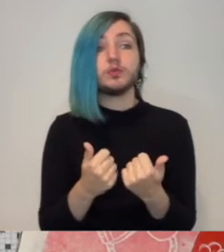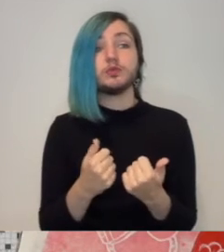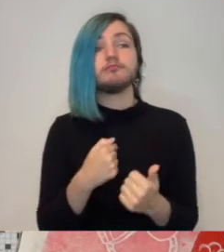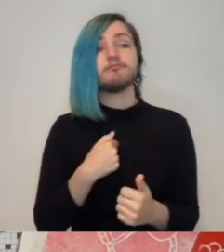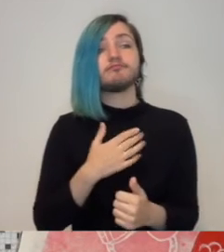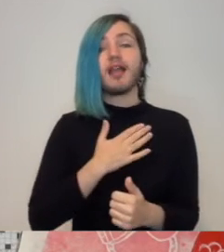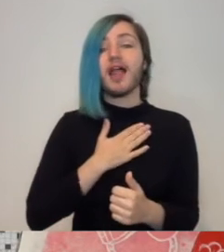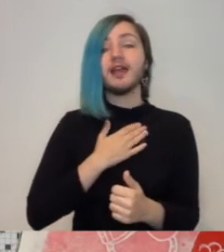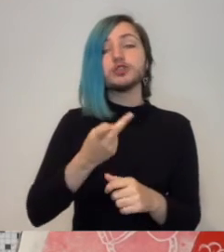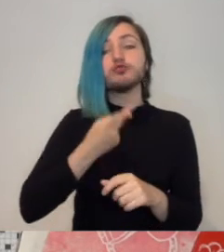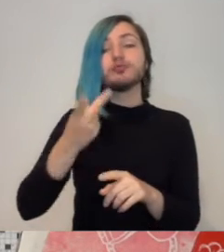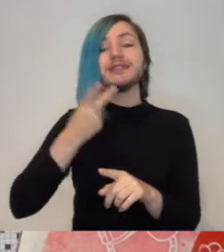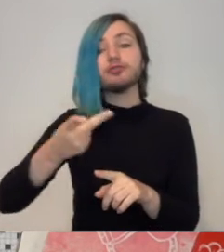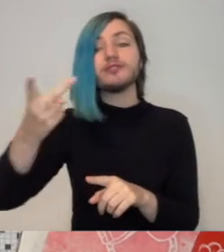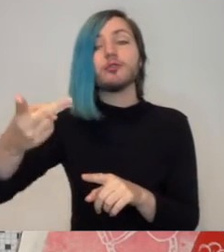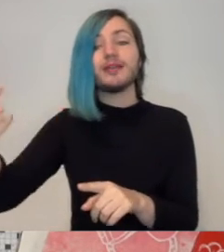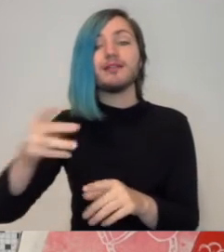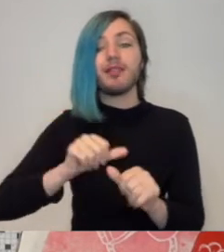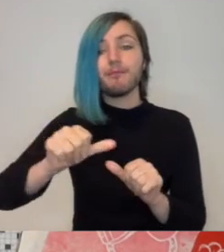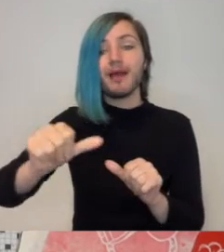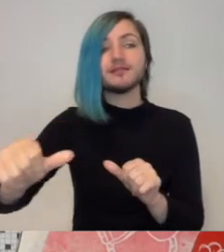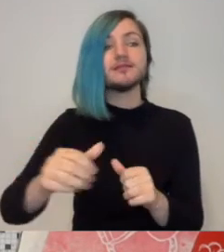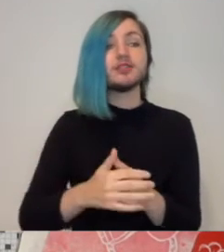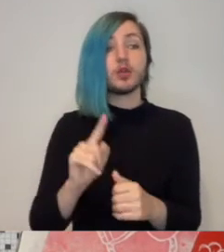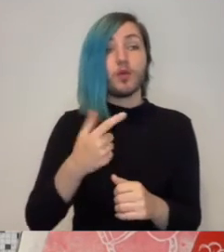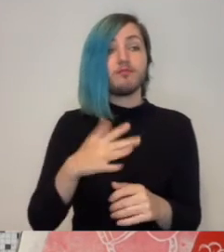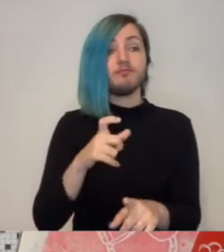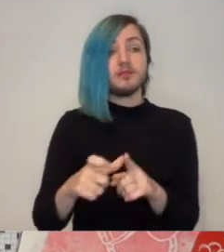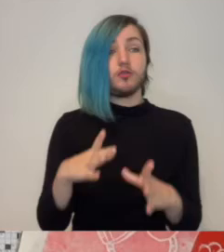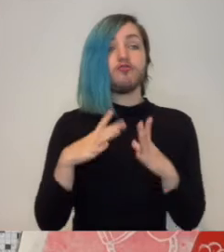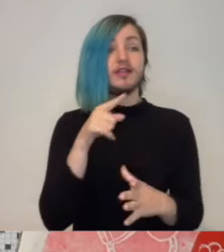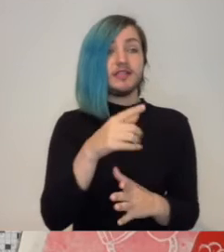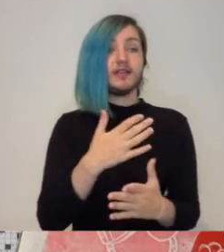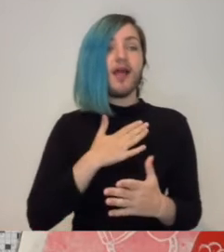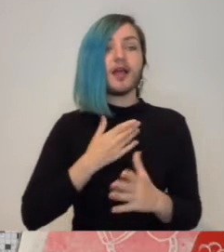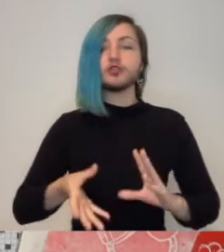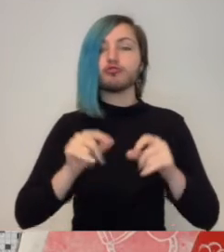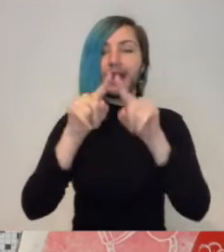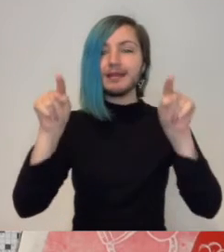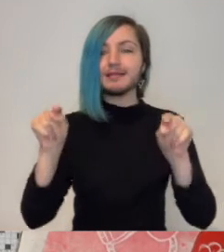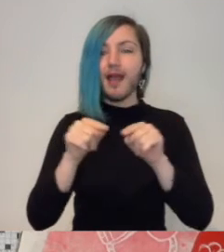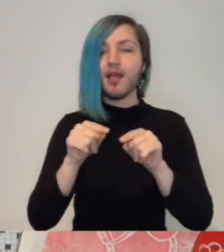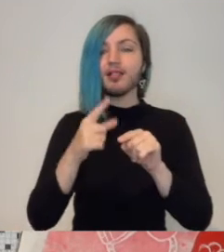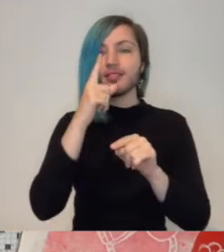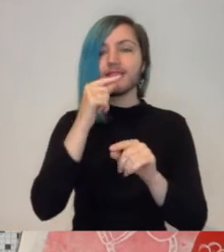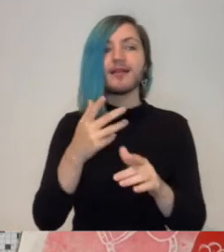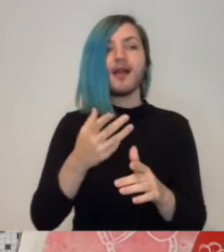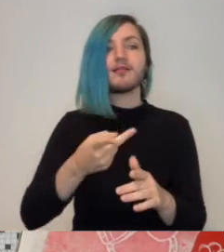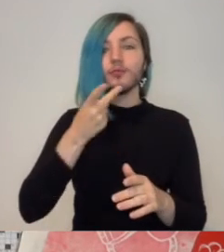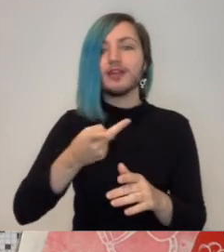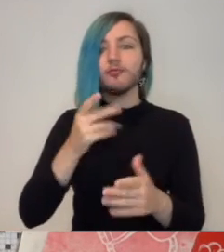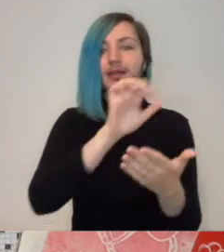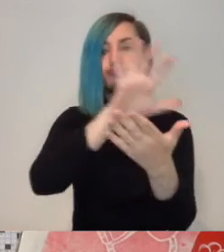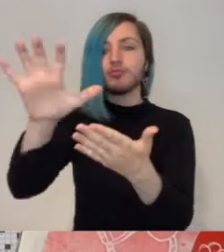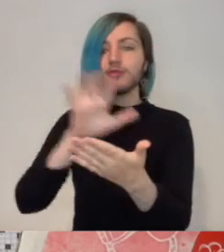like to repeat patterns. So even on the one that I've done already, I like to create towels that kind of I can repeat and I can print.